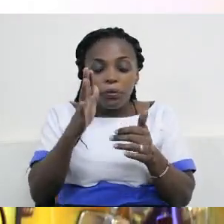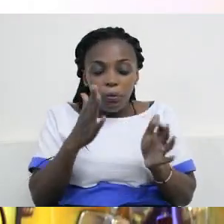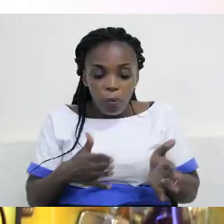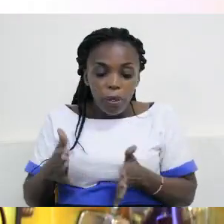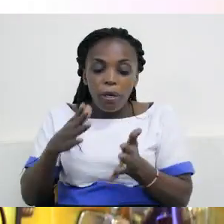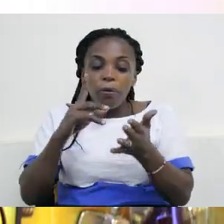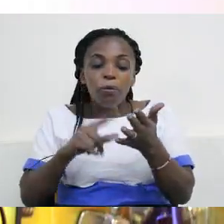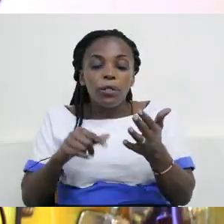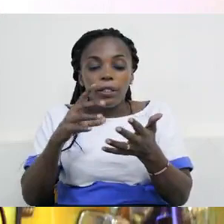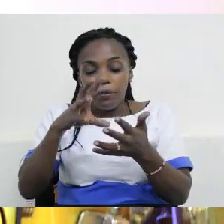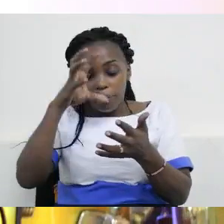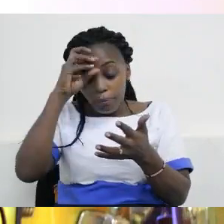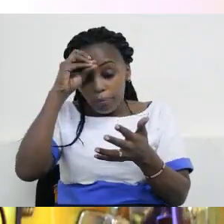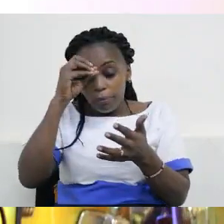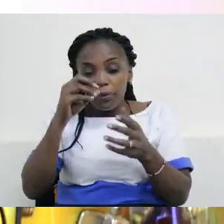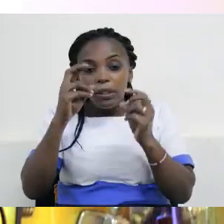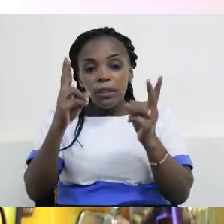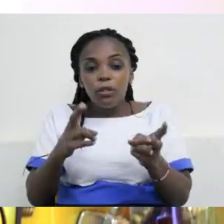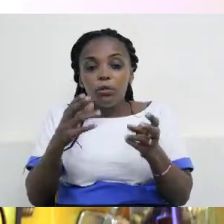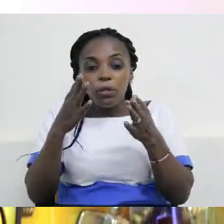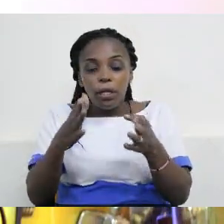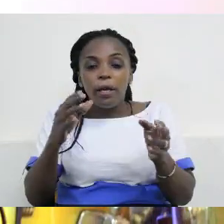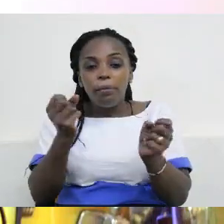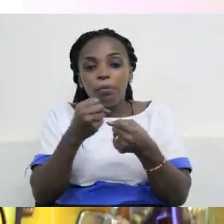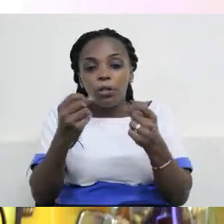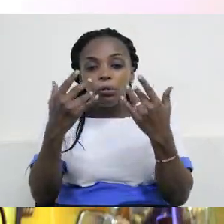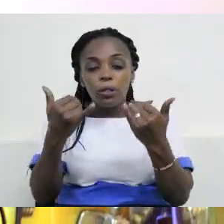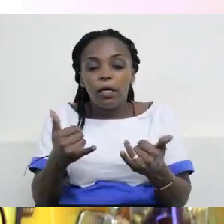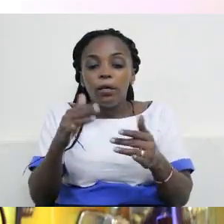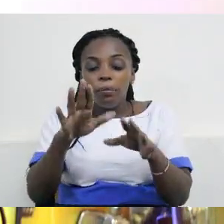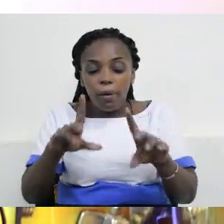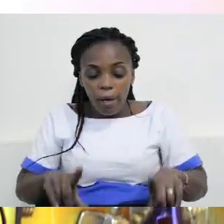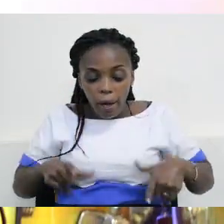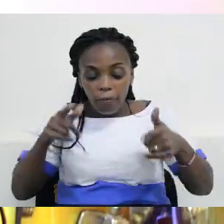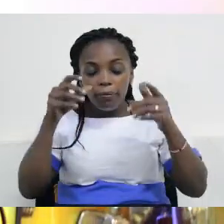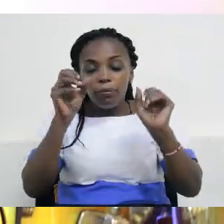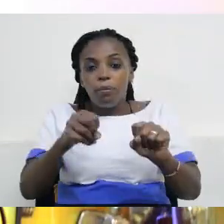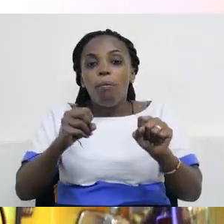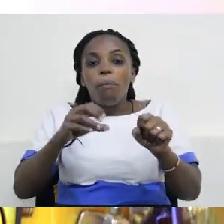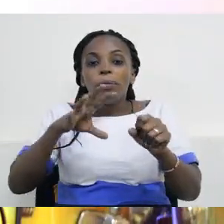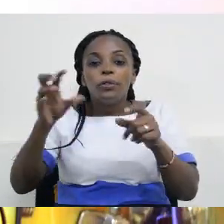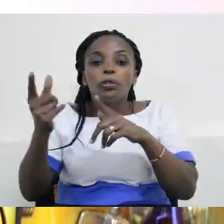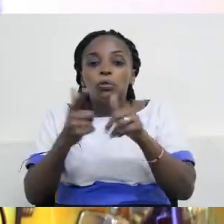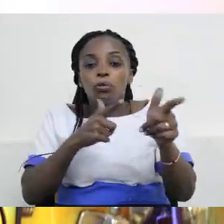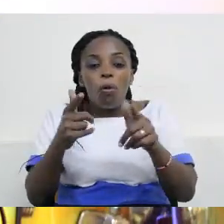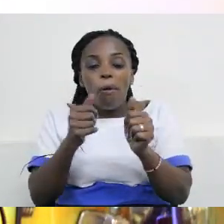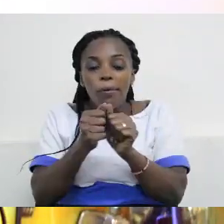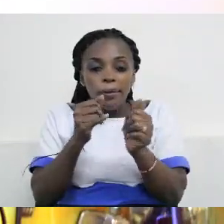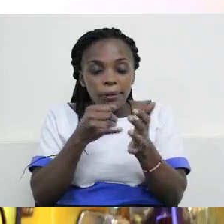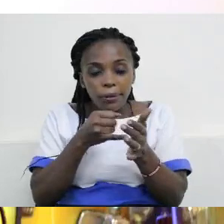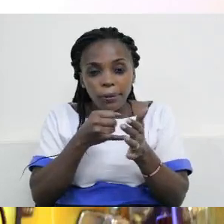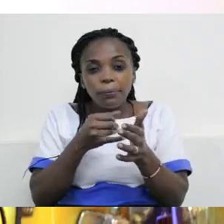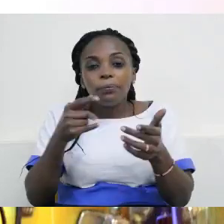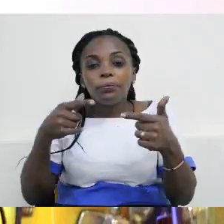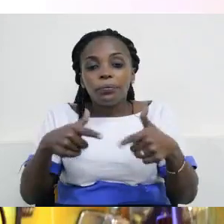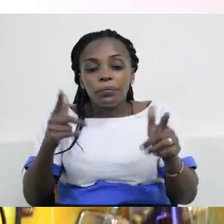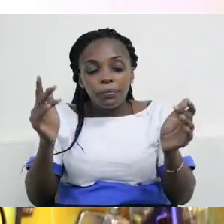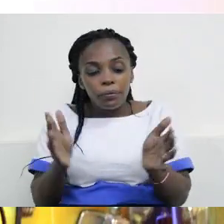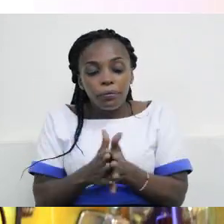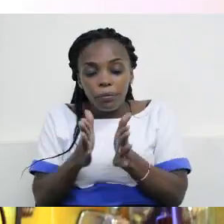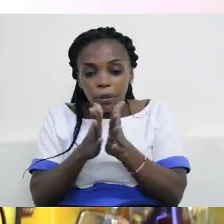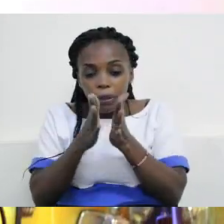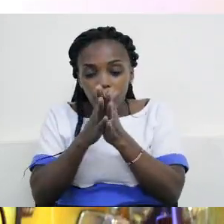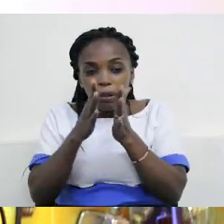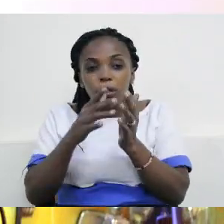whatever issue that is seeming impossible right now in your life, you are going to war with it, dear friends. Let praise